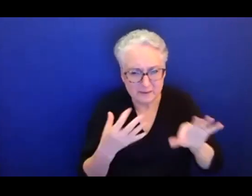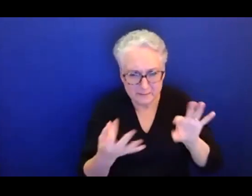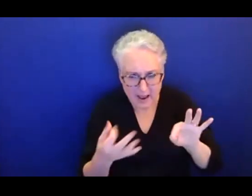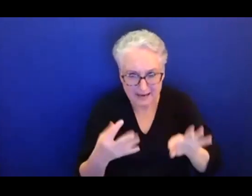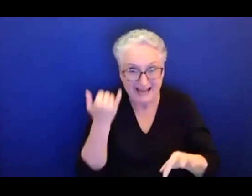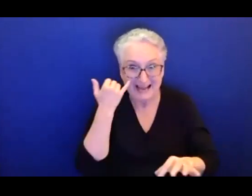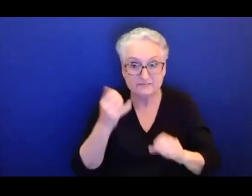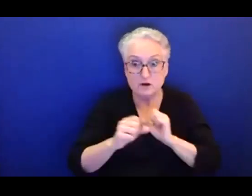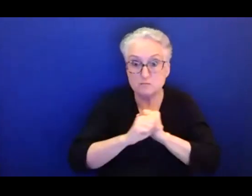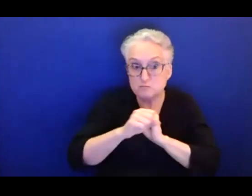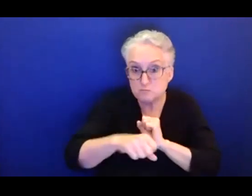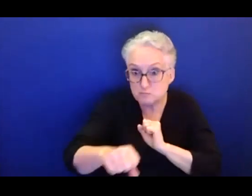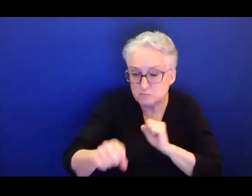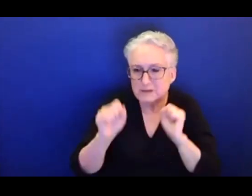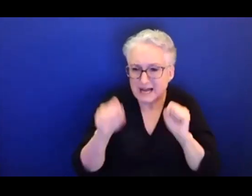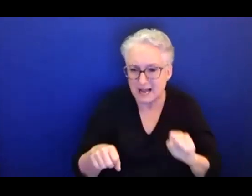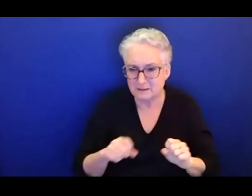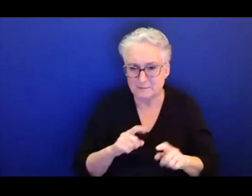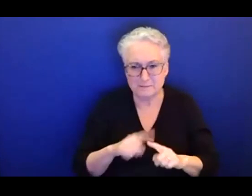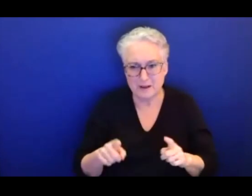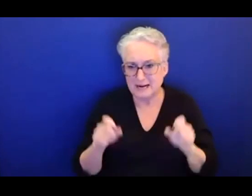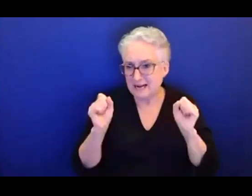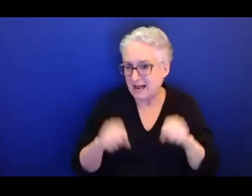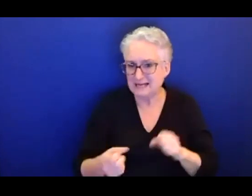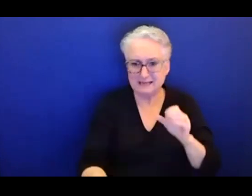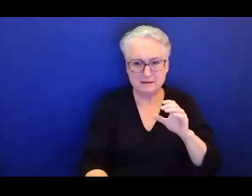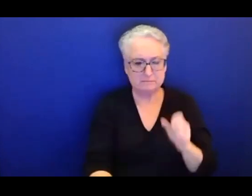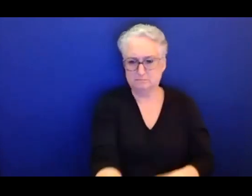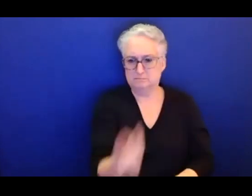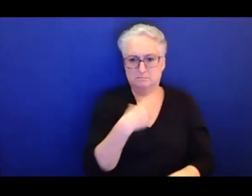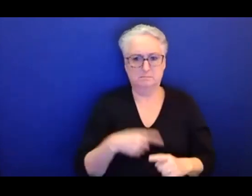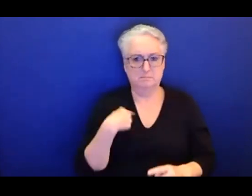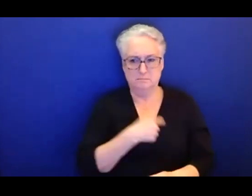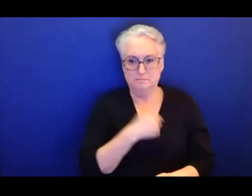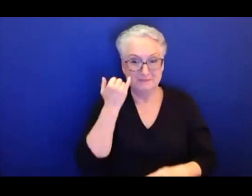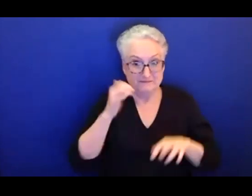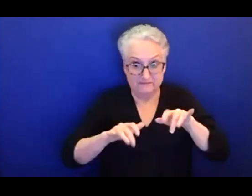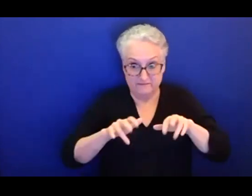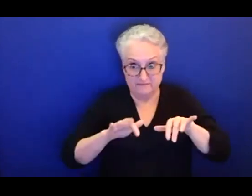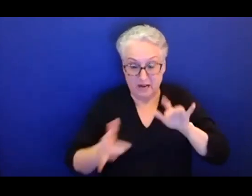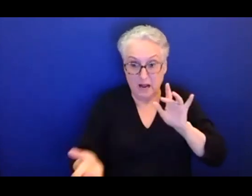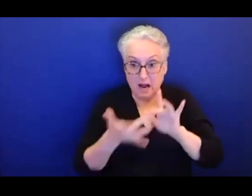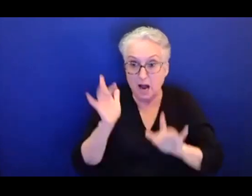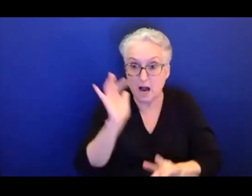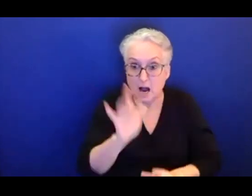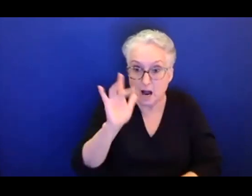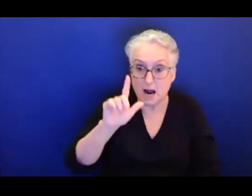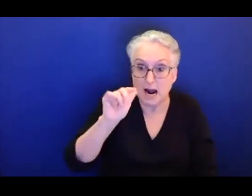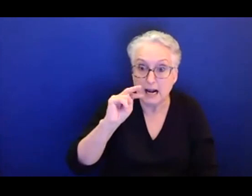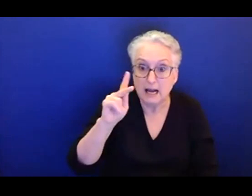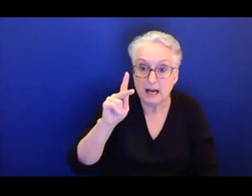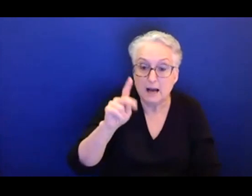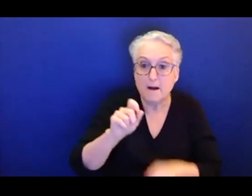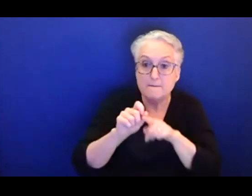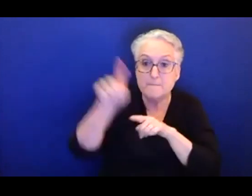to us. That link brings you to a form that you fill out. And I maintain an